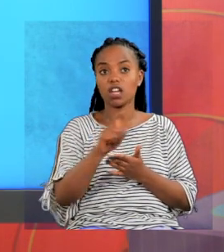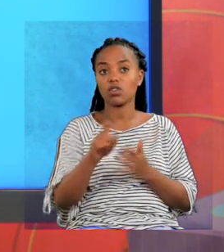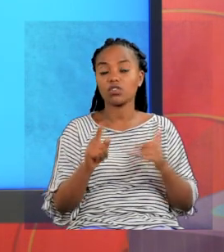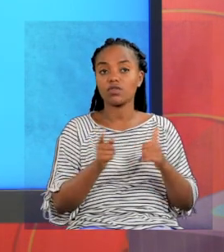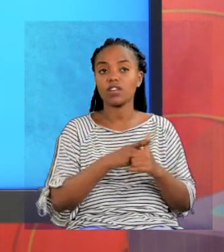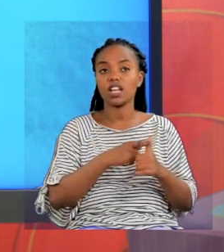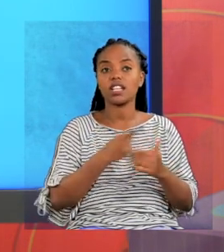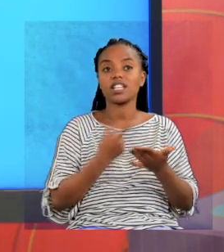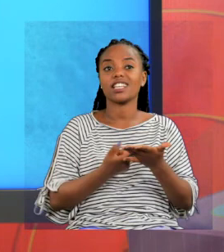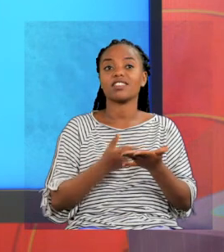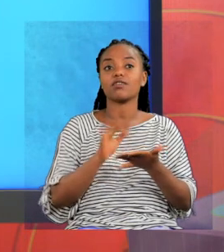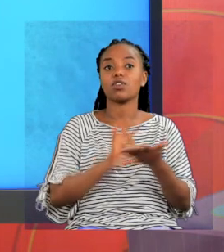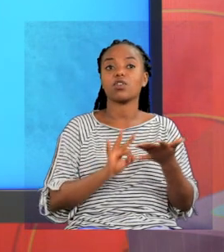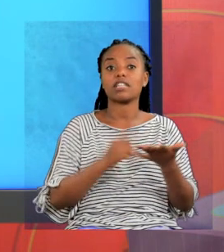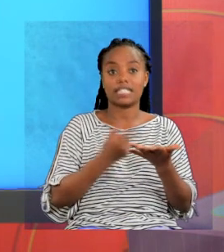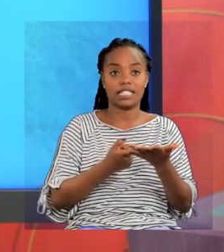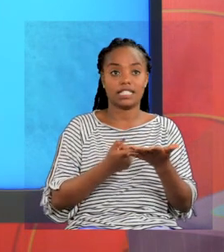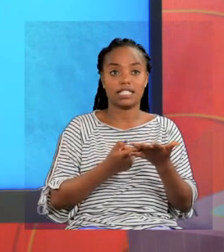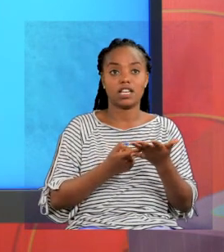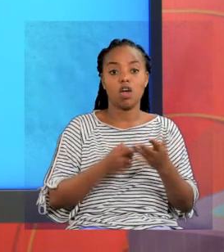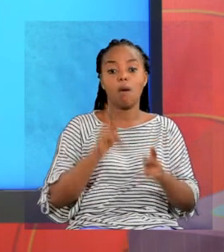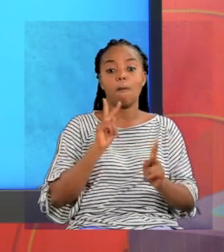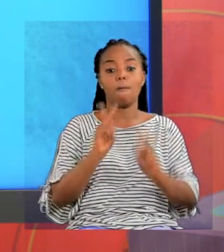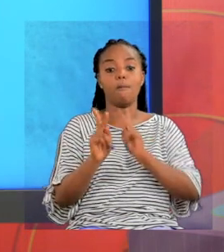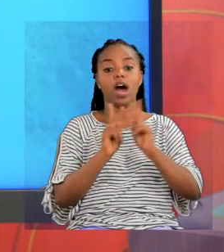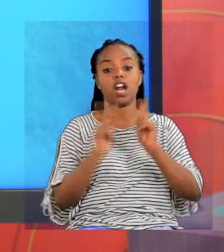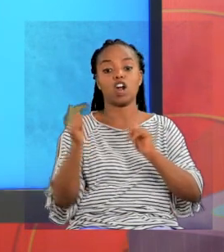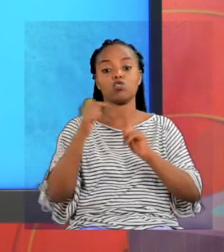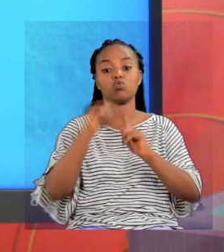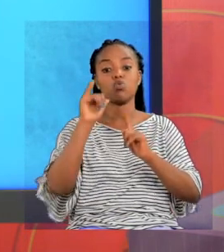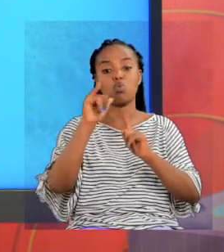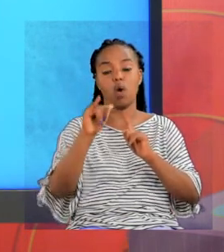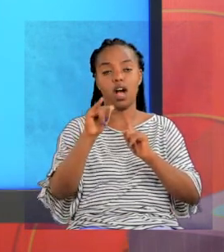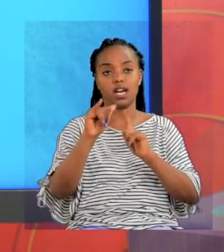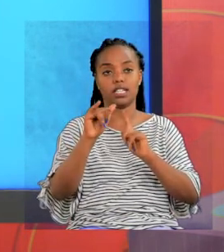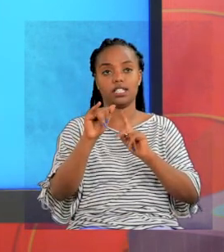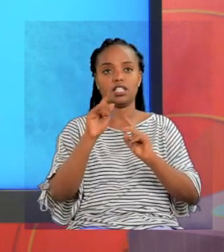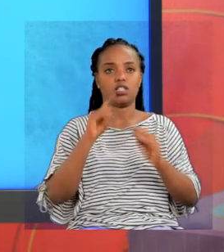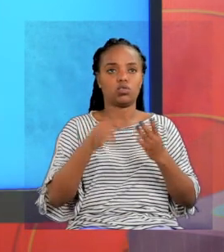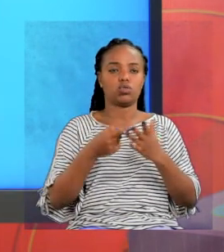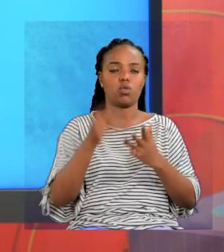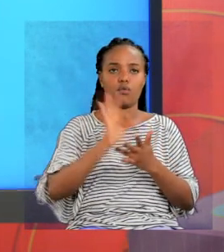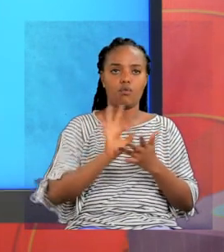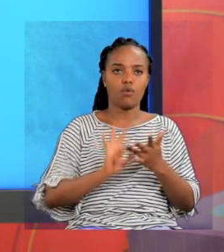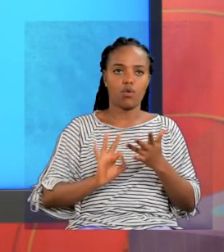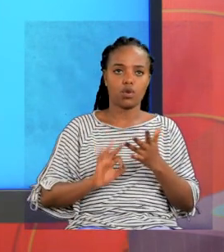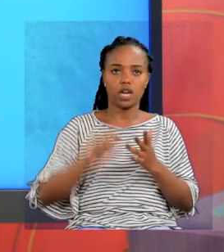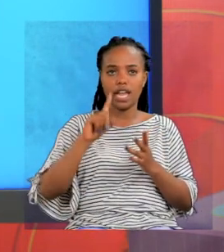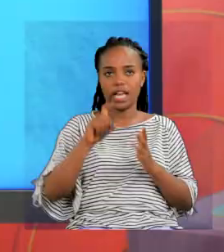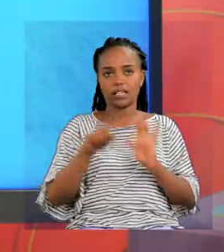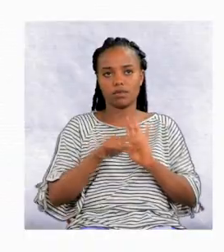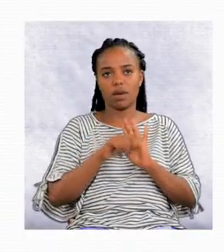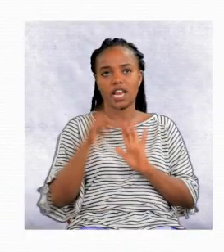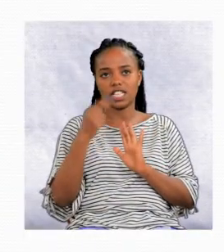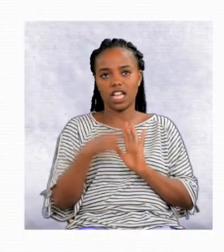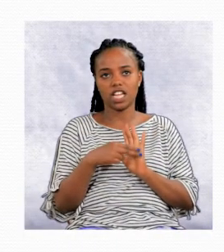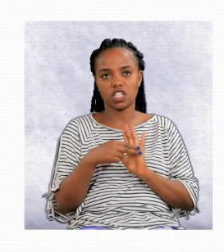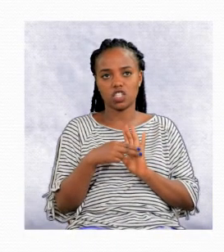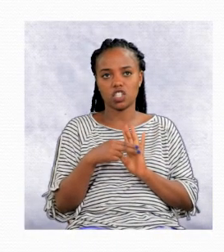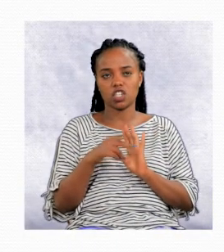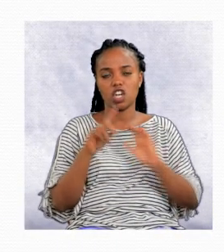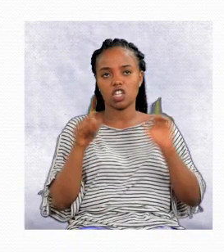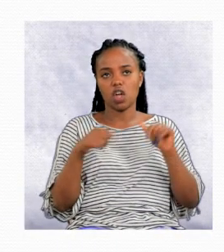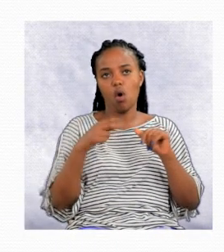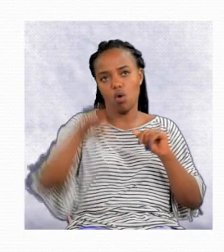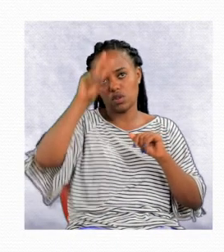first. It has this form. Since it is axis parallel to y-axis, it has this form. The equation x minus h